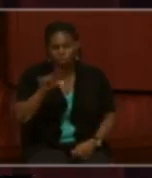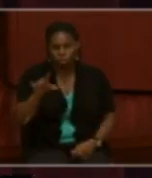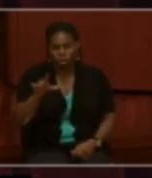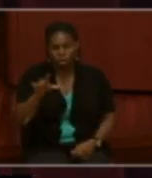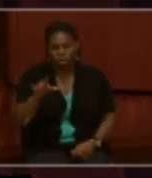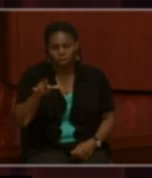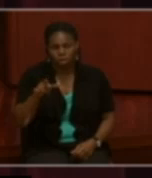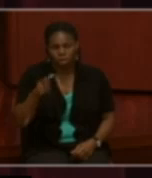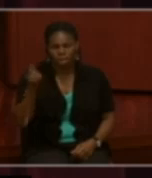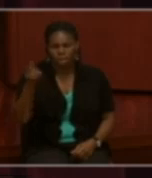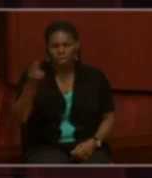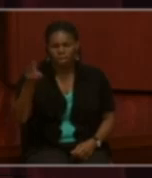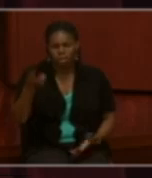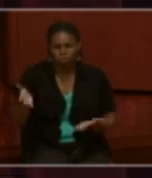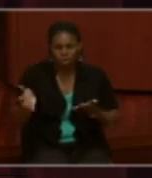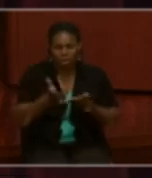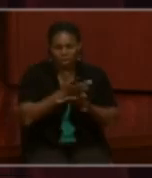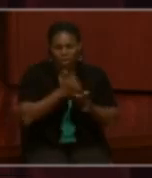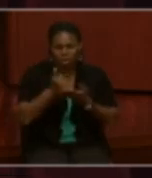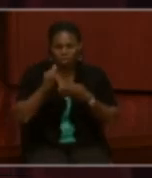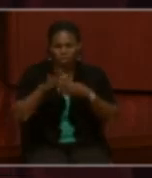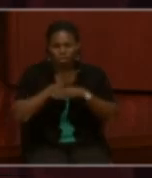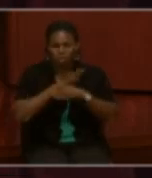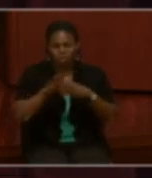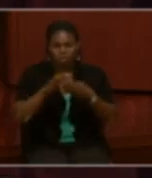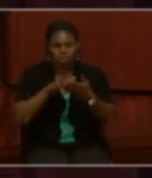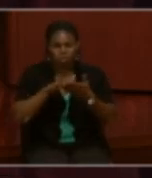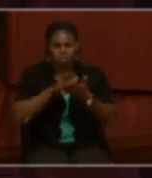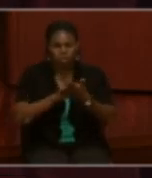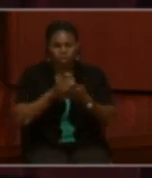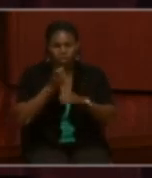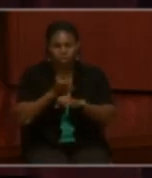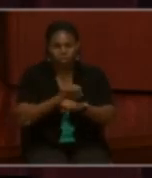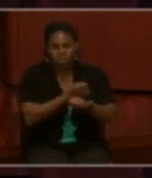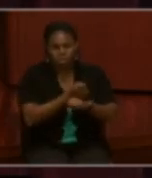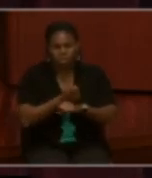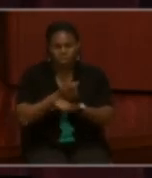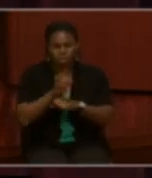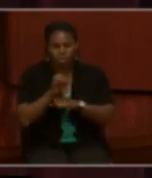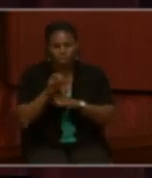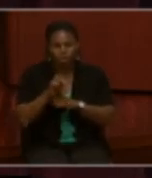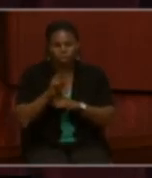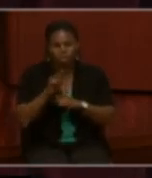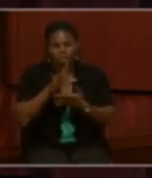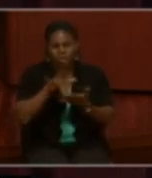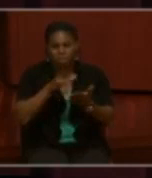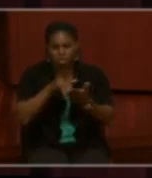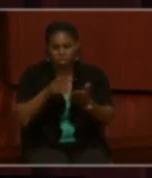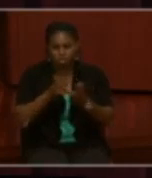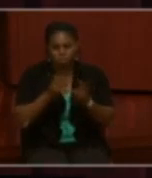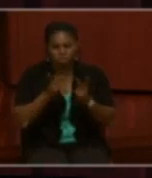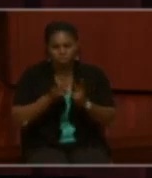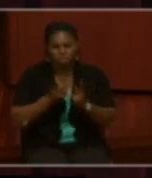is anyone gathering the business records of slave owners in a centralized place?